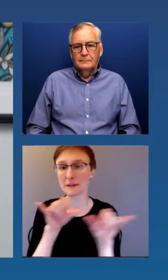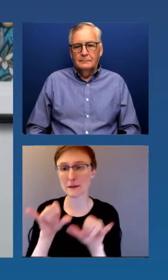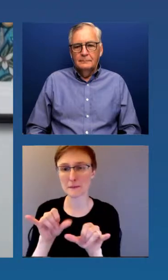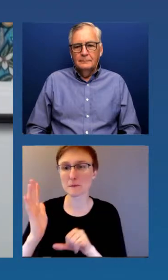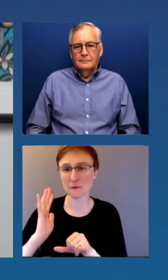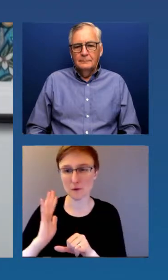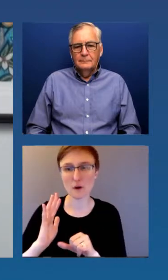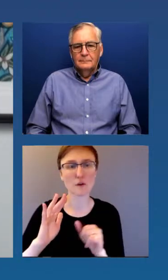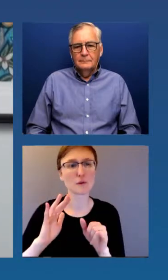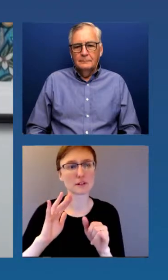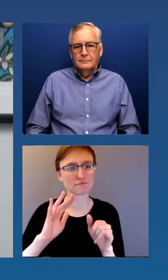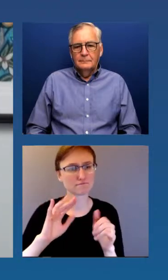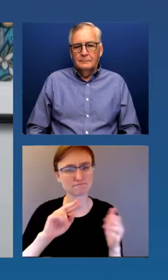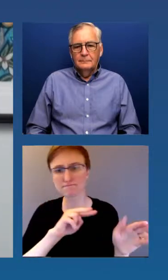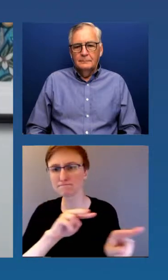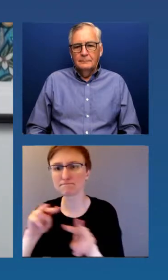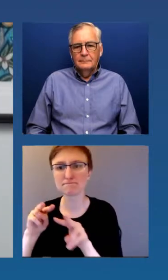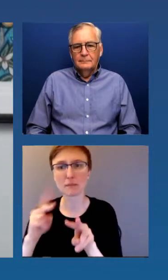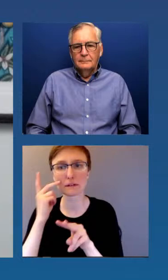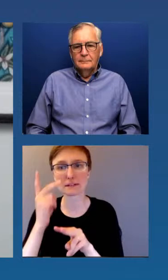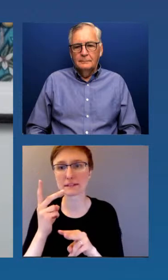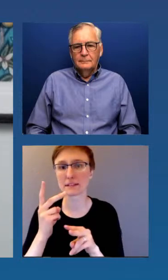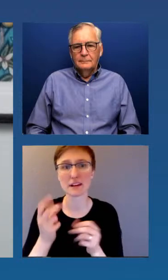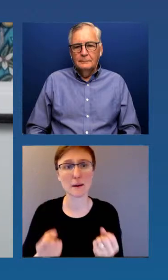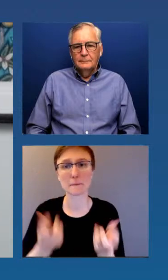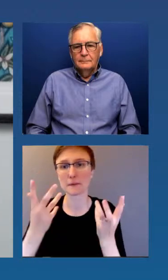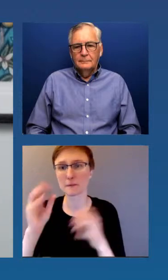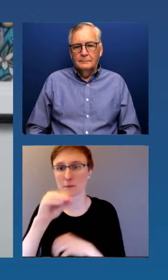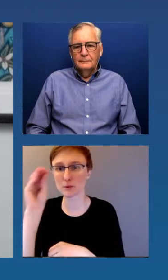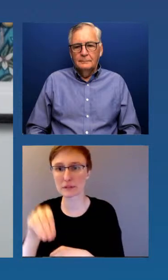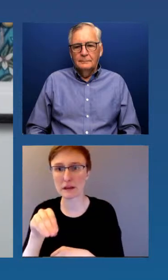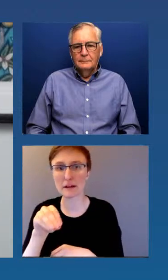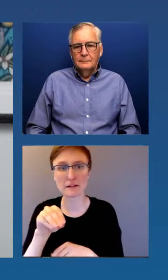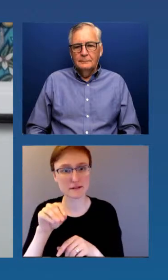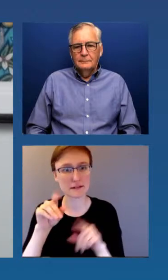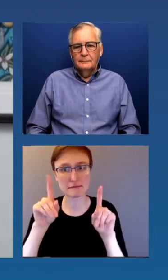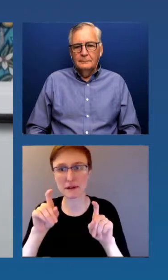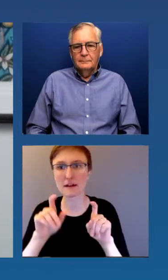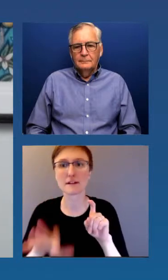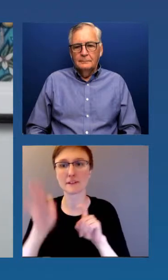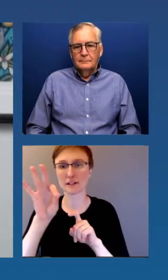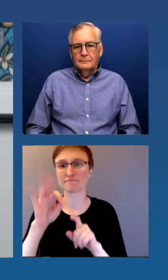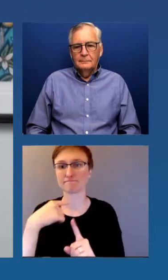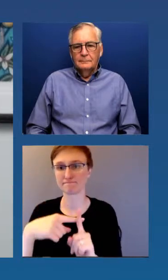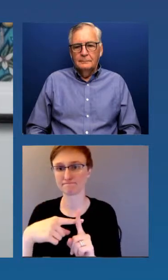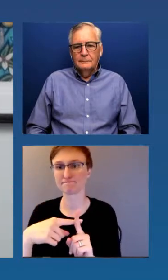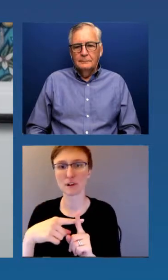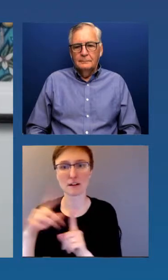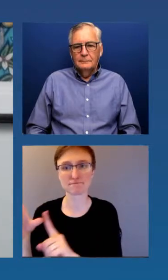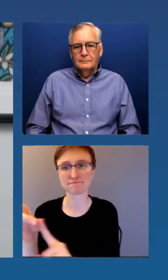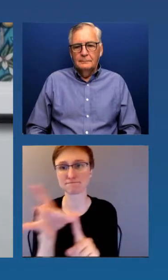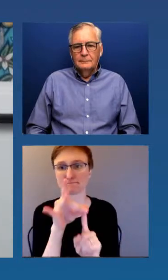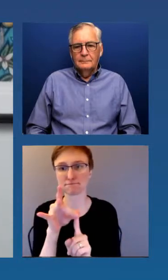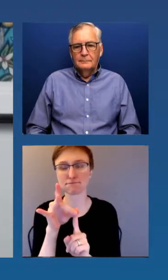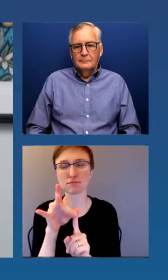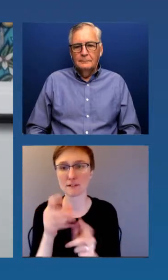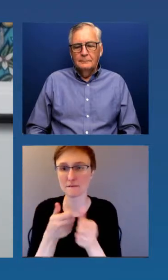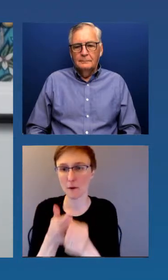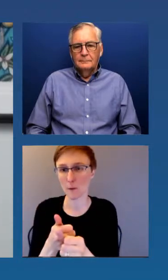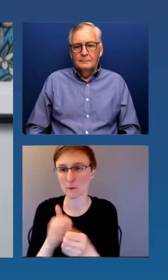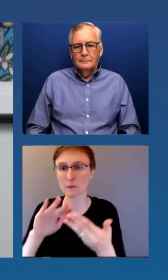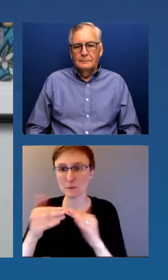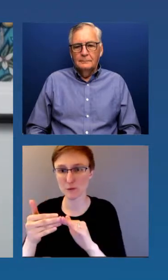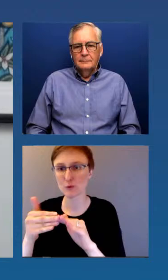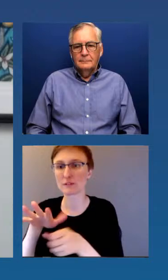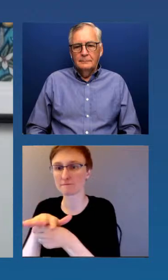for COVID-19, testing and percent positivity rates by neighborhoods in Ottawa. So the vaccination data by neighborhood